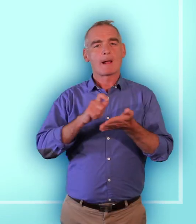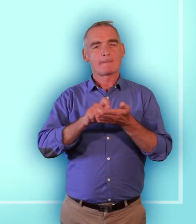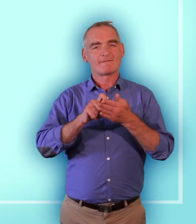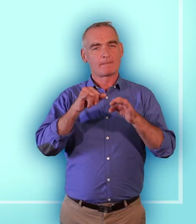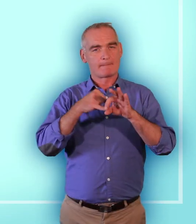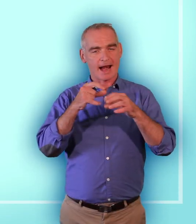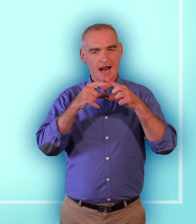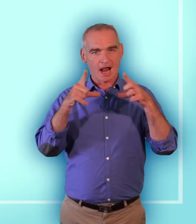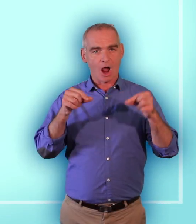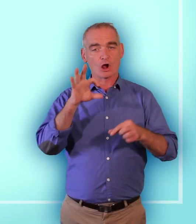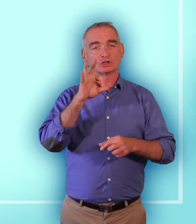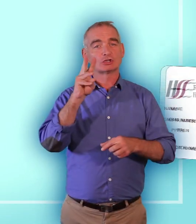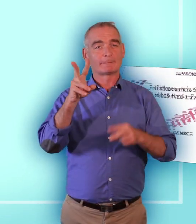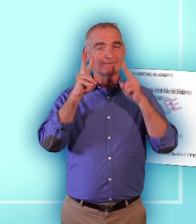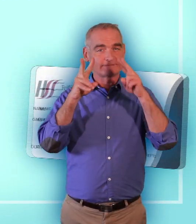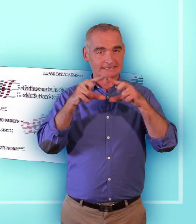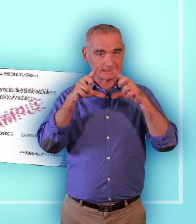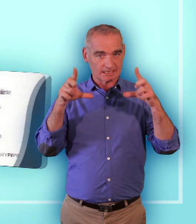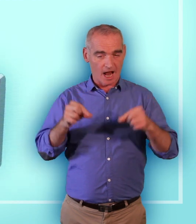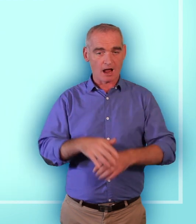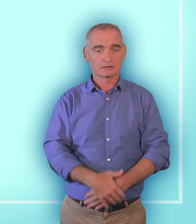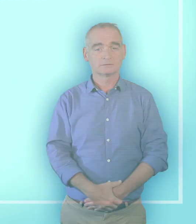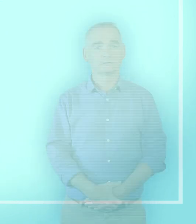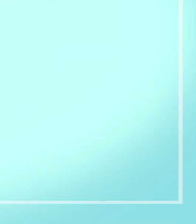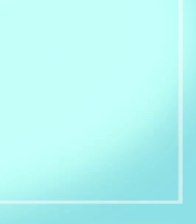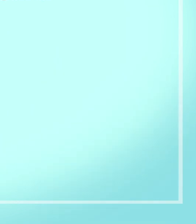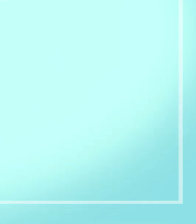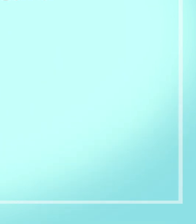How to apply for a medical card and GP visit card.